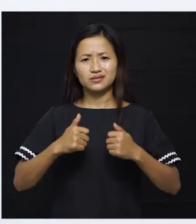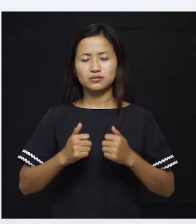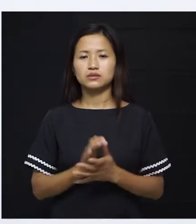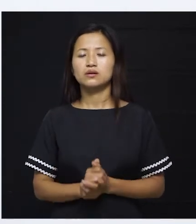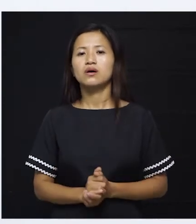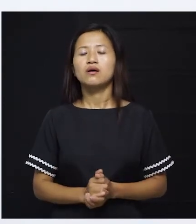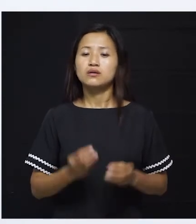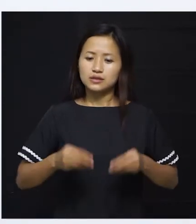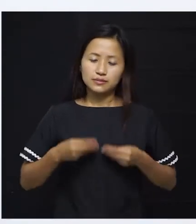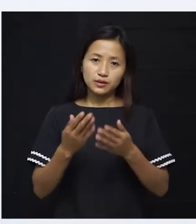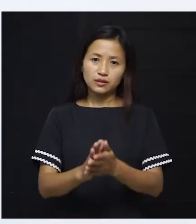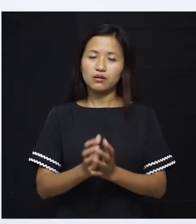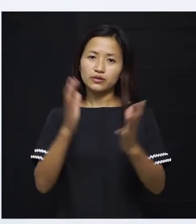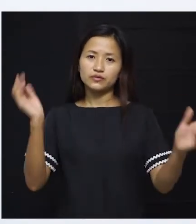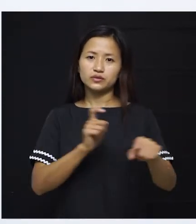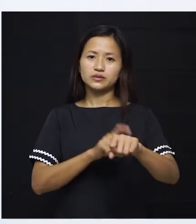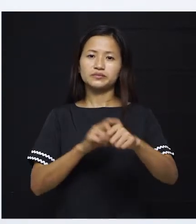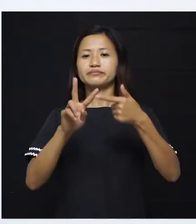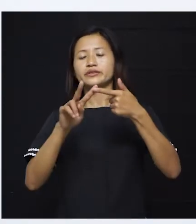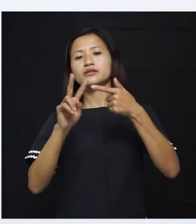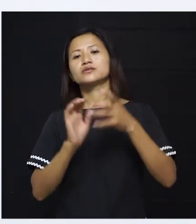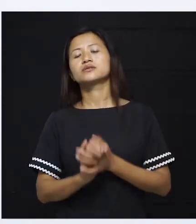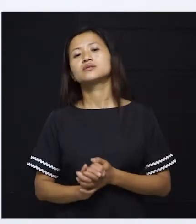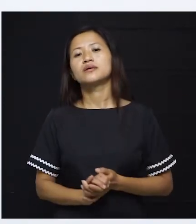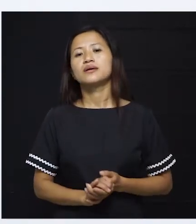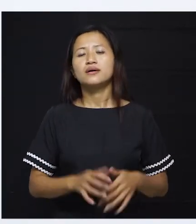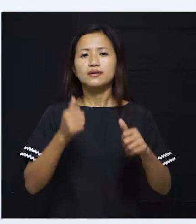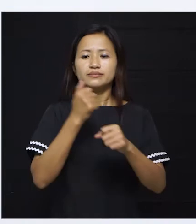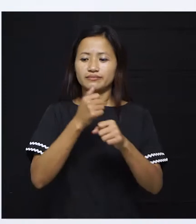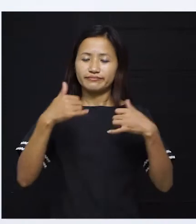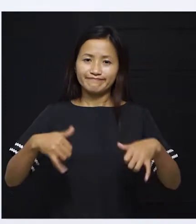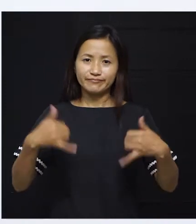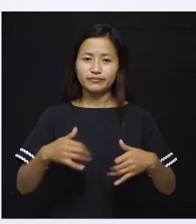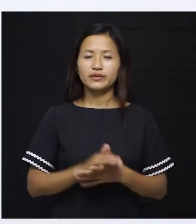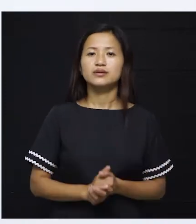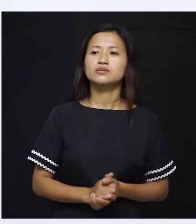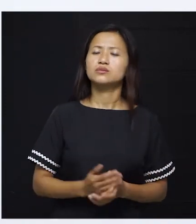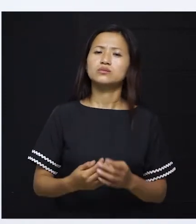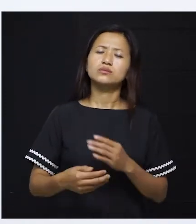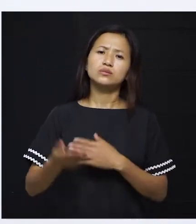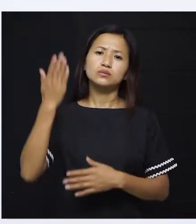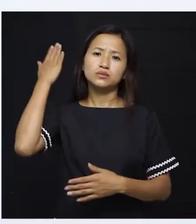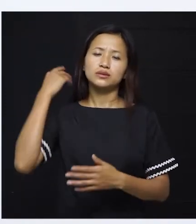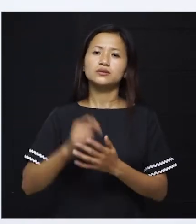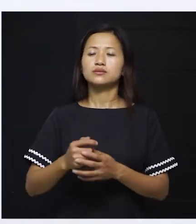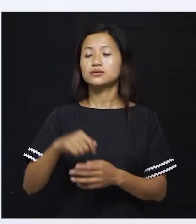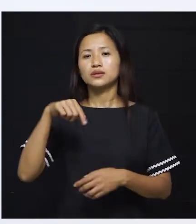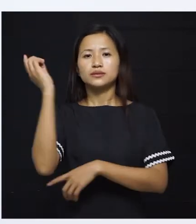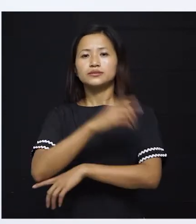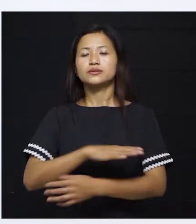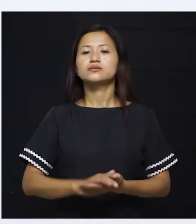whether it's spending a lot of time on television or on games. But those days most of the activities were